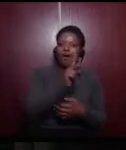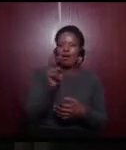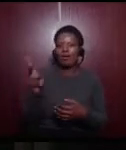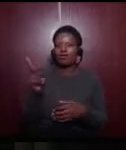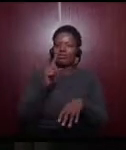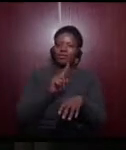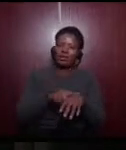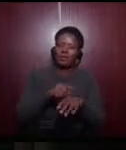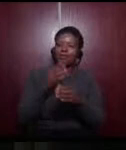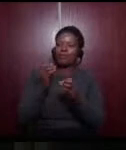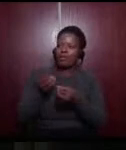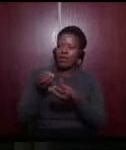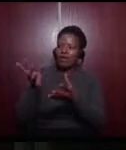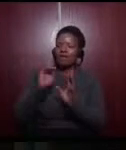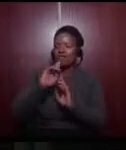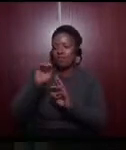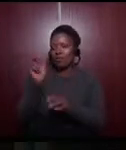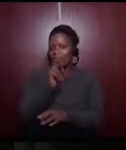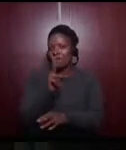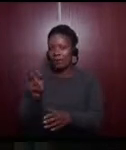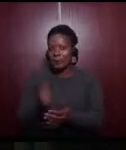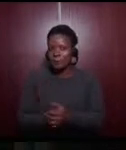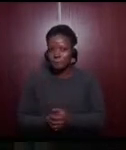provide a response.